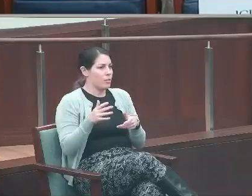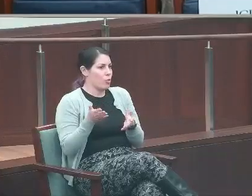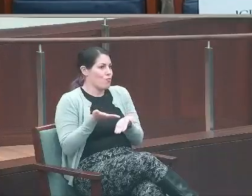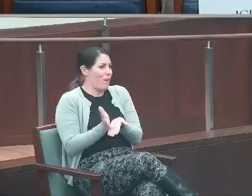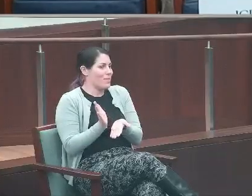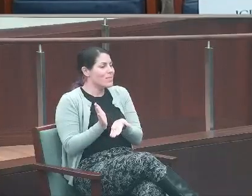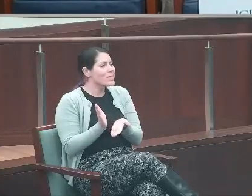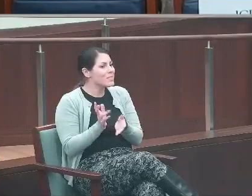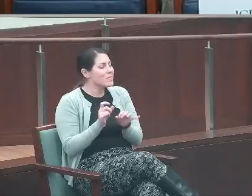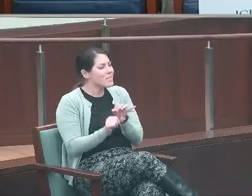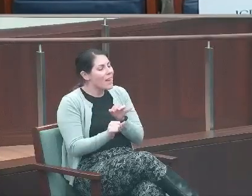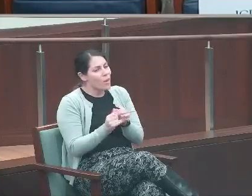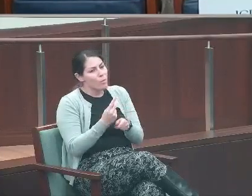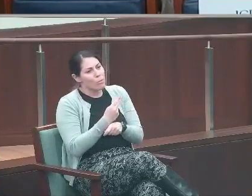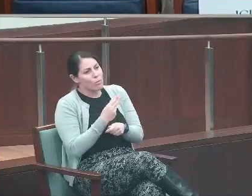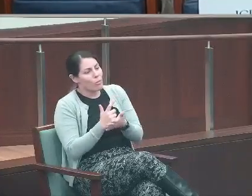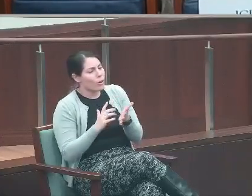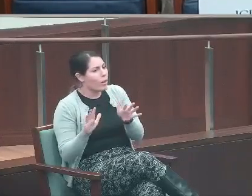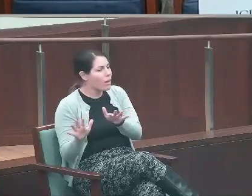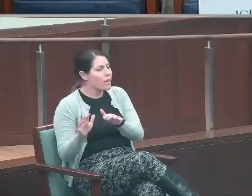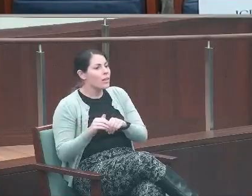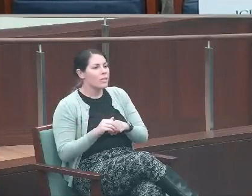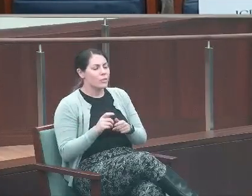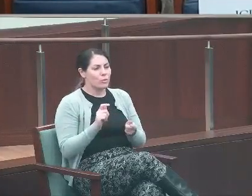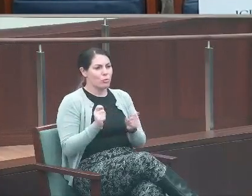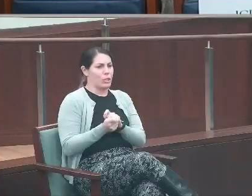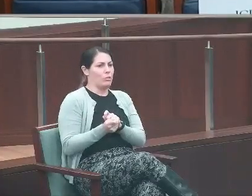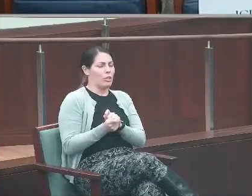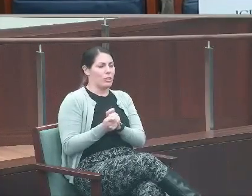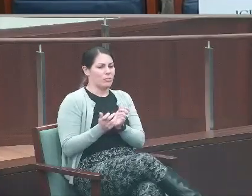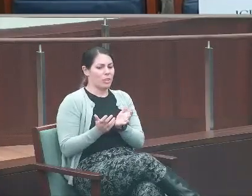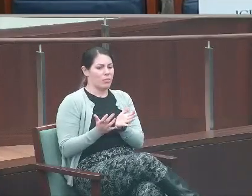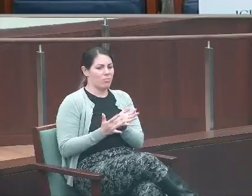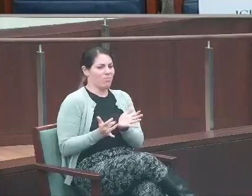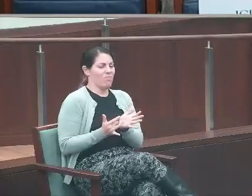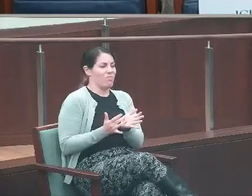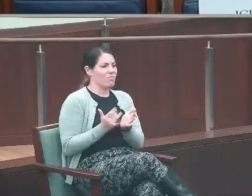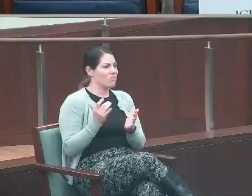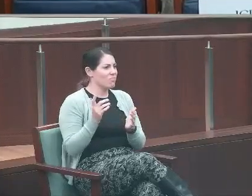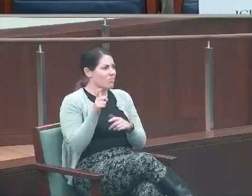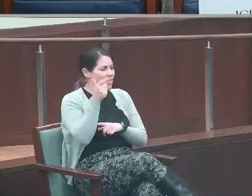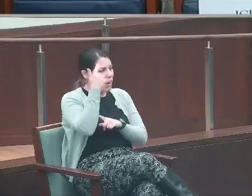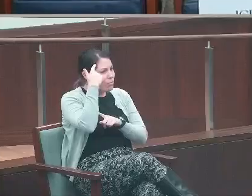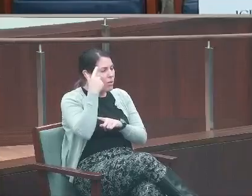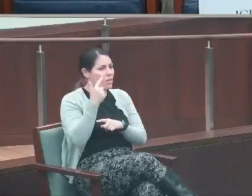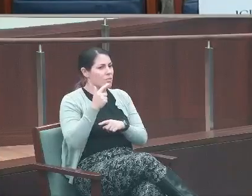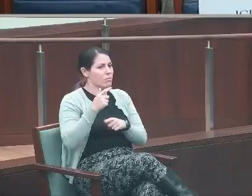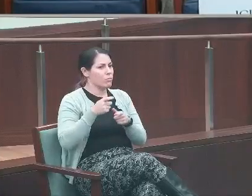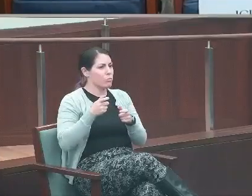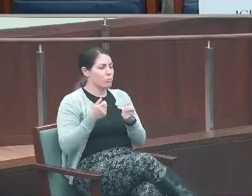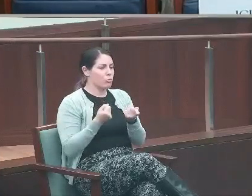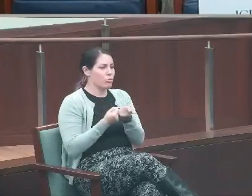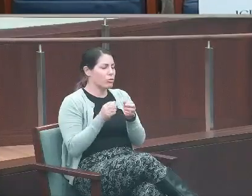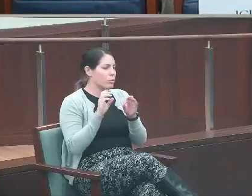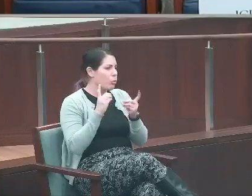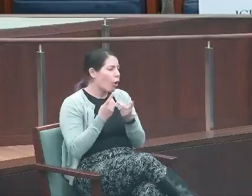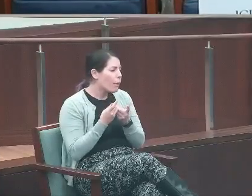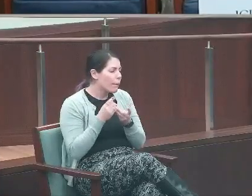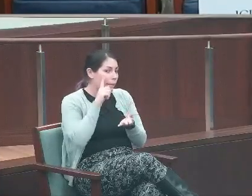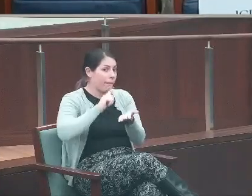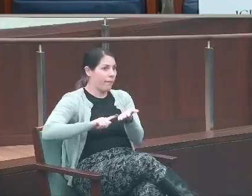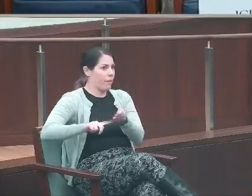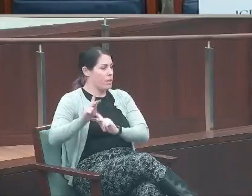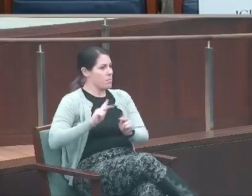on individuals, the weaponization of the Justice Department to investigate individuals. There was just an investigation launched against Andrew